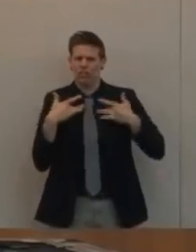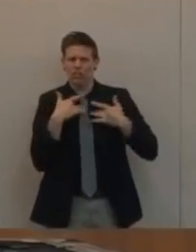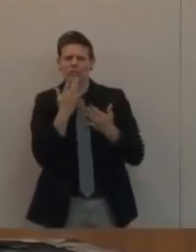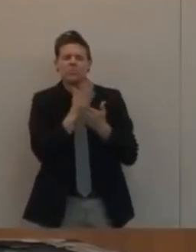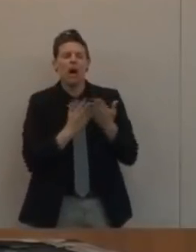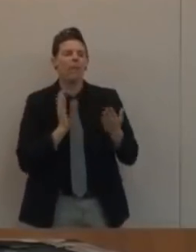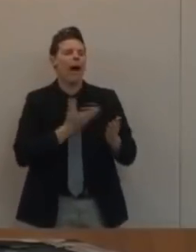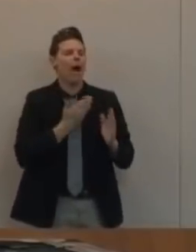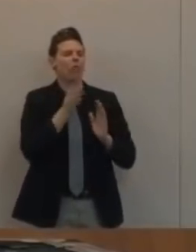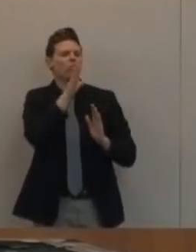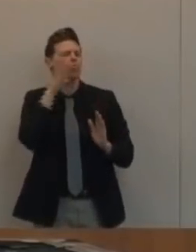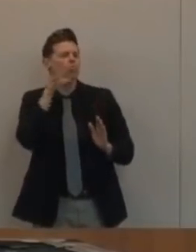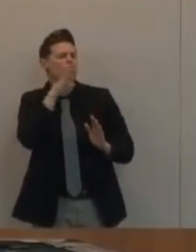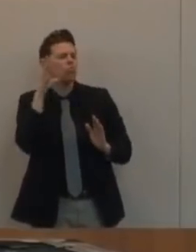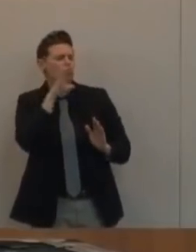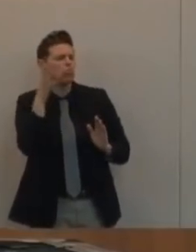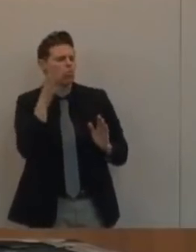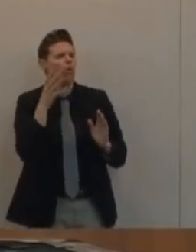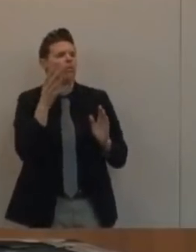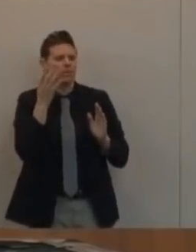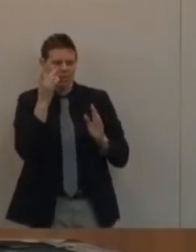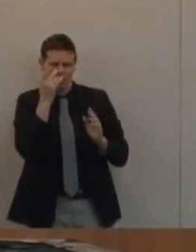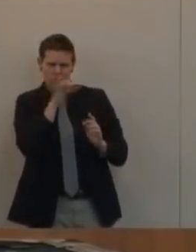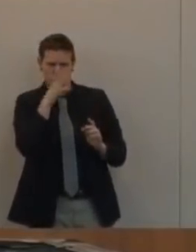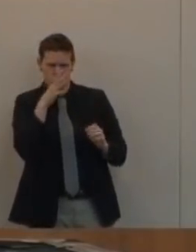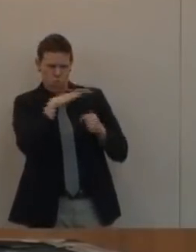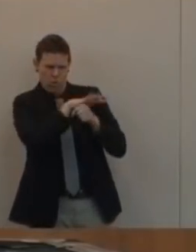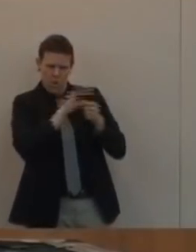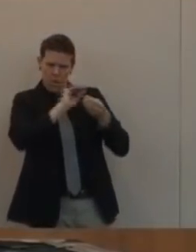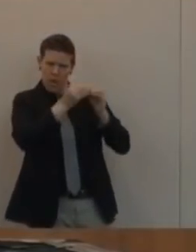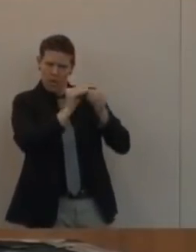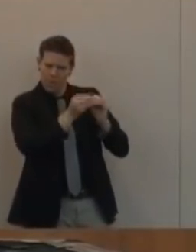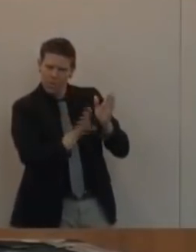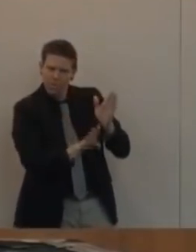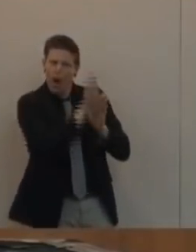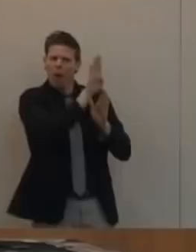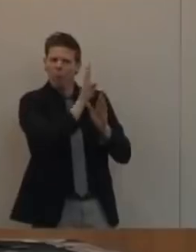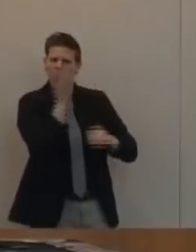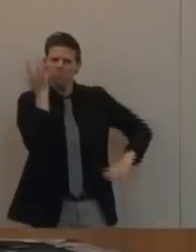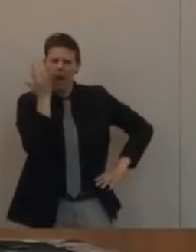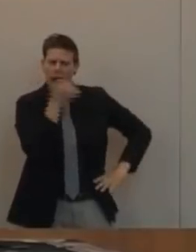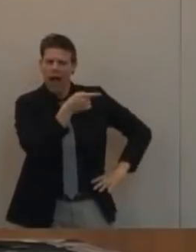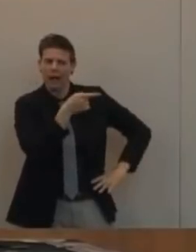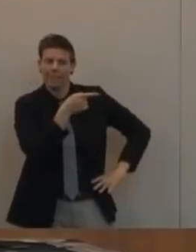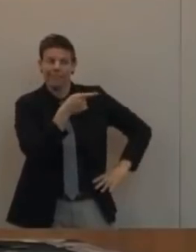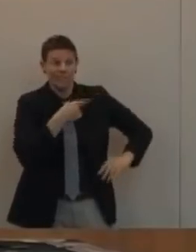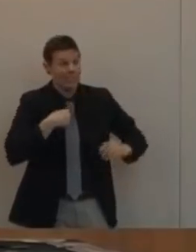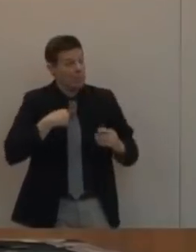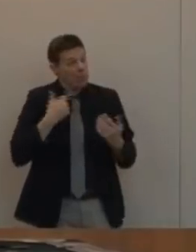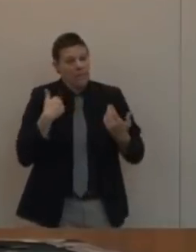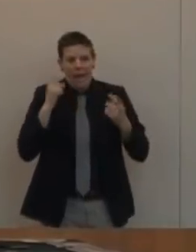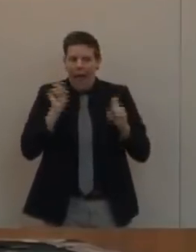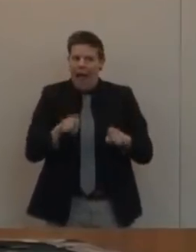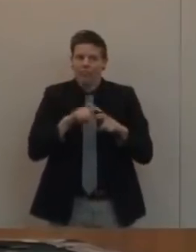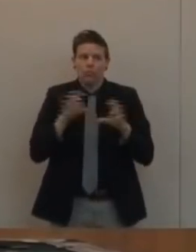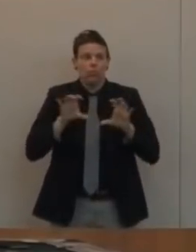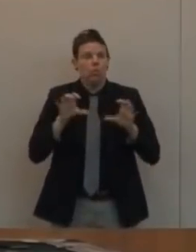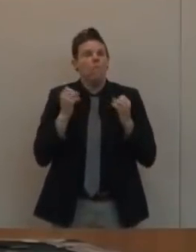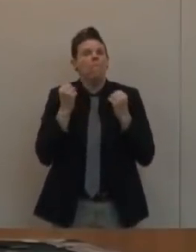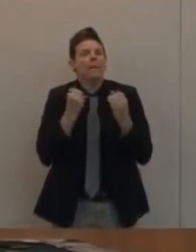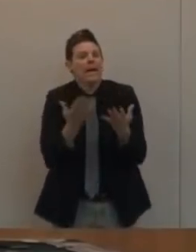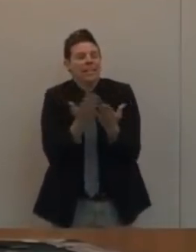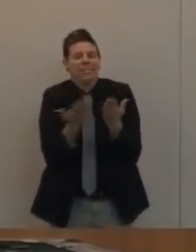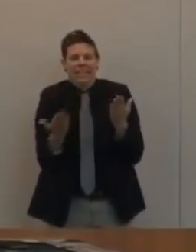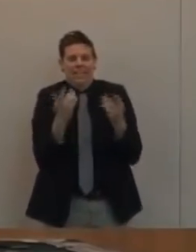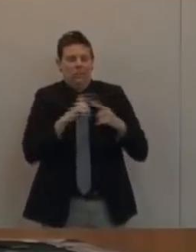spikes in COVID-19 and want to make sure that we get what we need to do as much as we can to protect the entire state and those